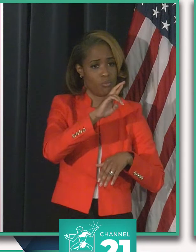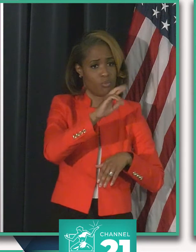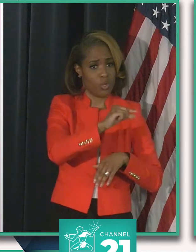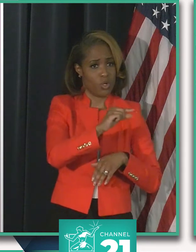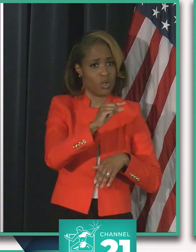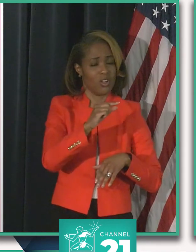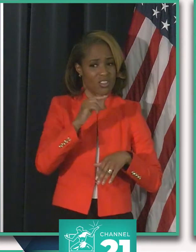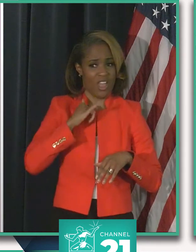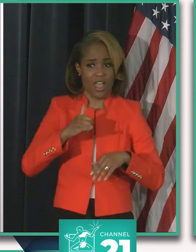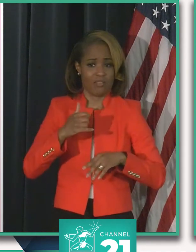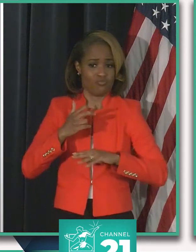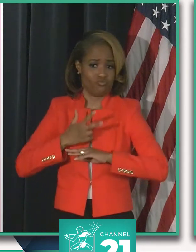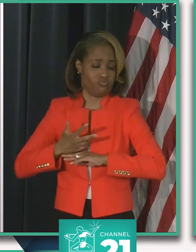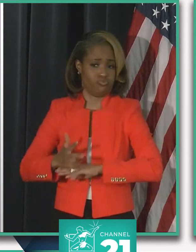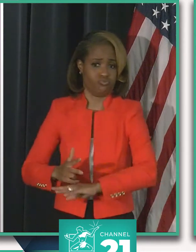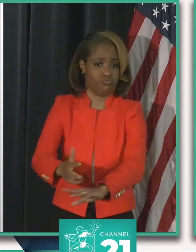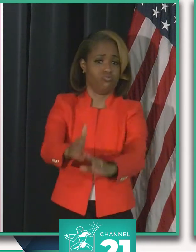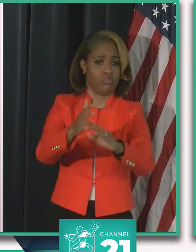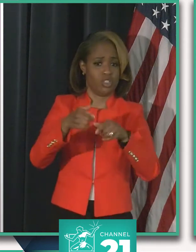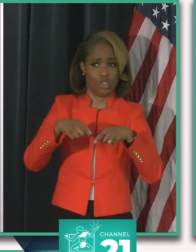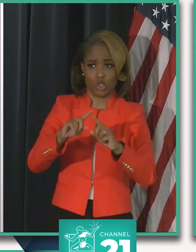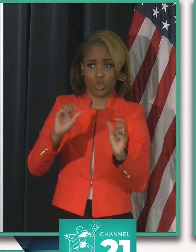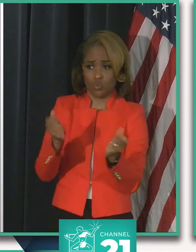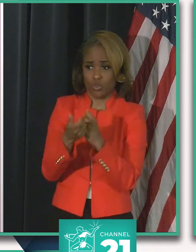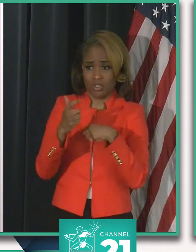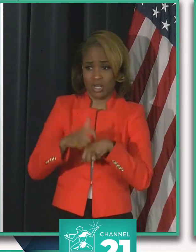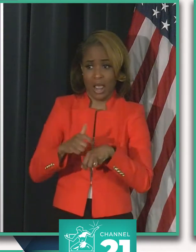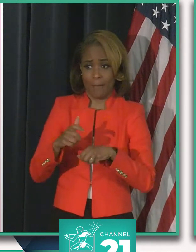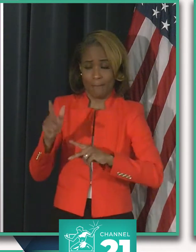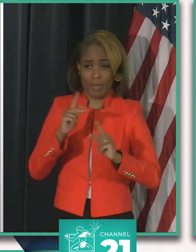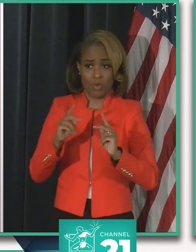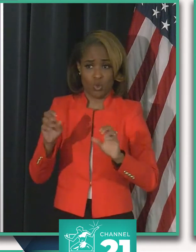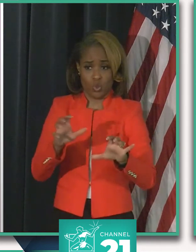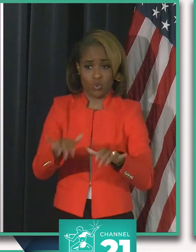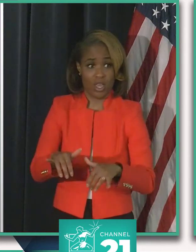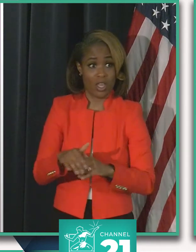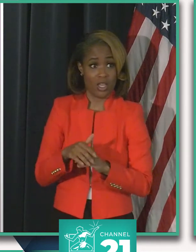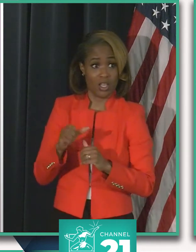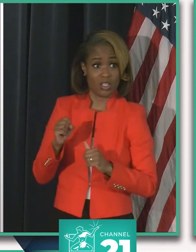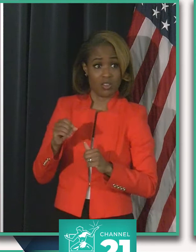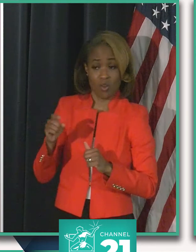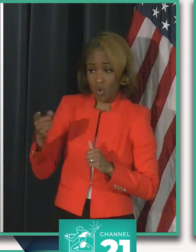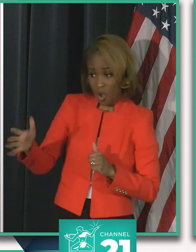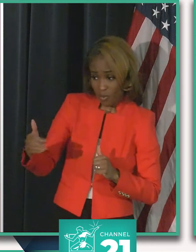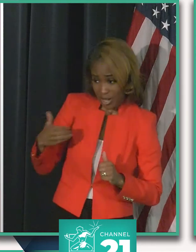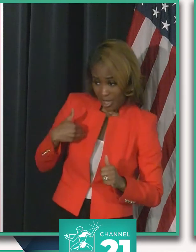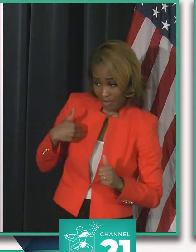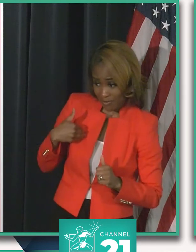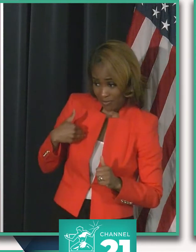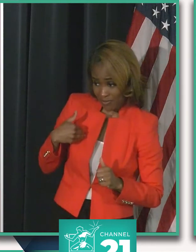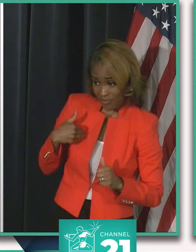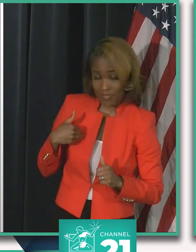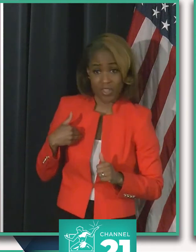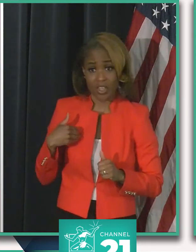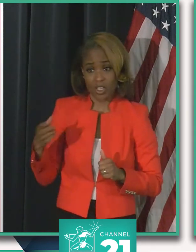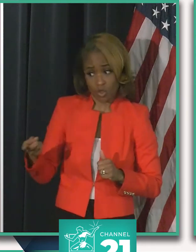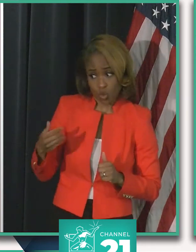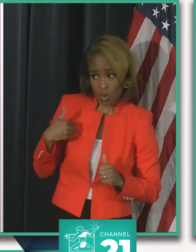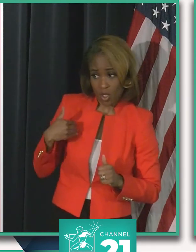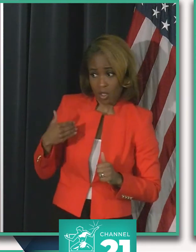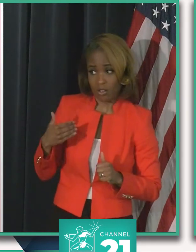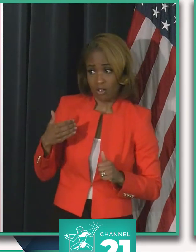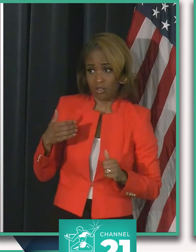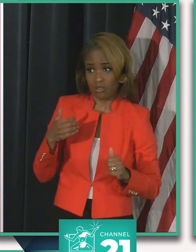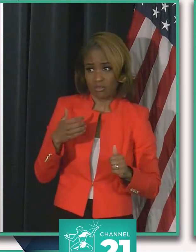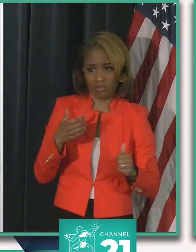drag strip. Even in the wintertime, we did dragging over here. So do you have speed also, humps now? They